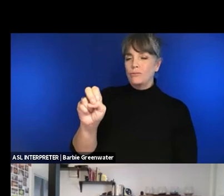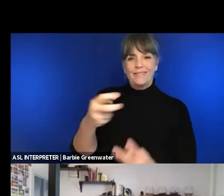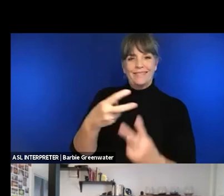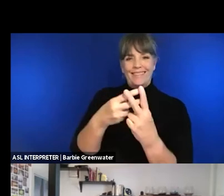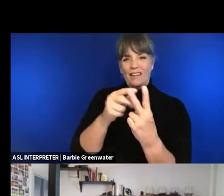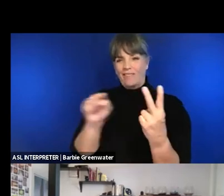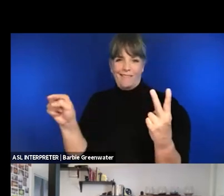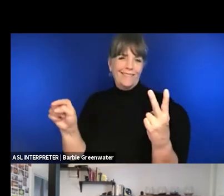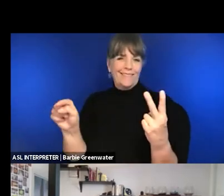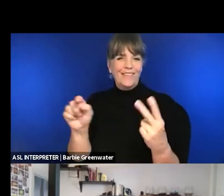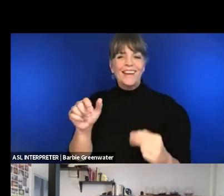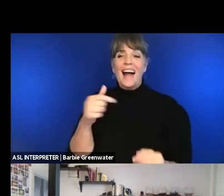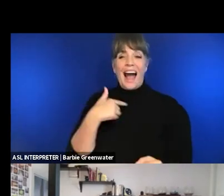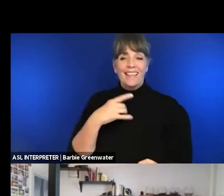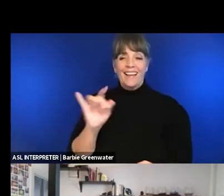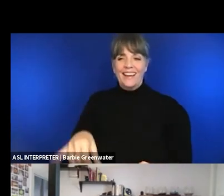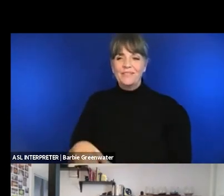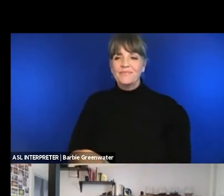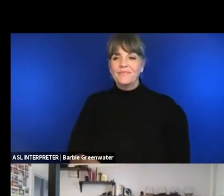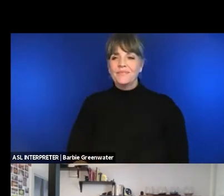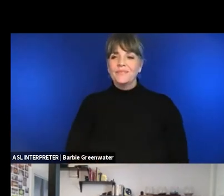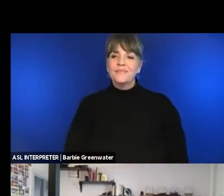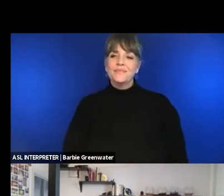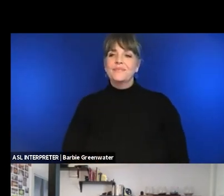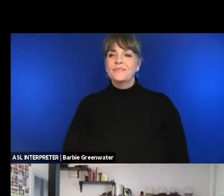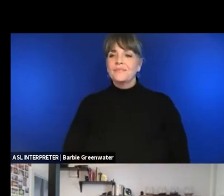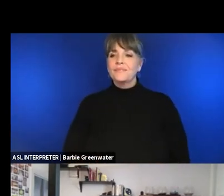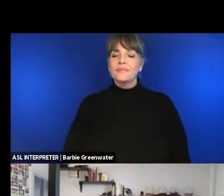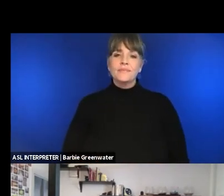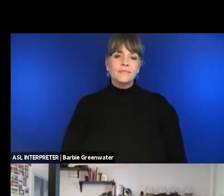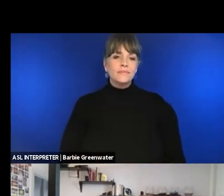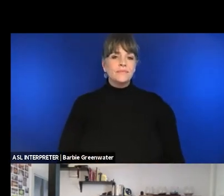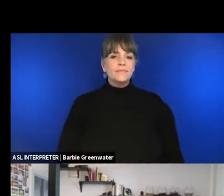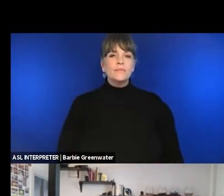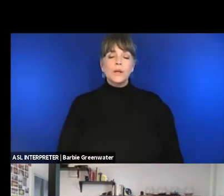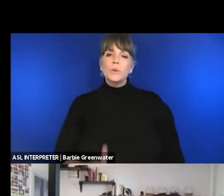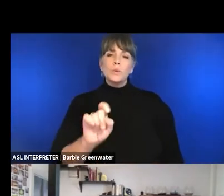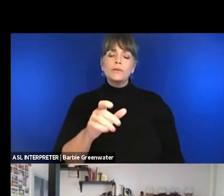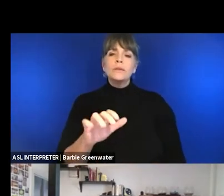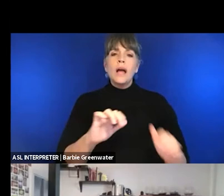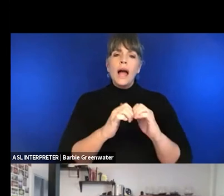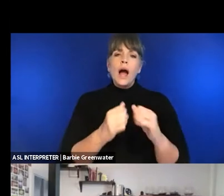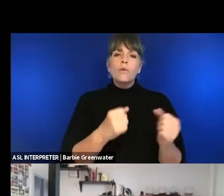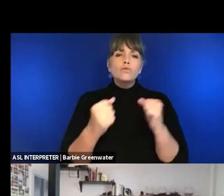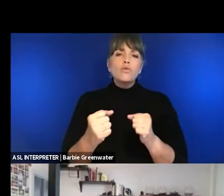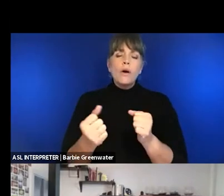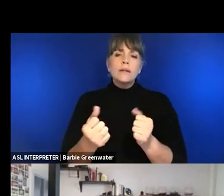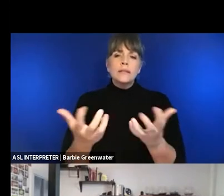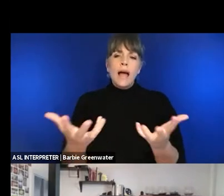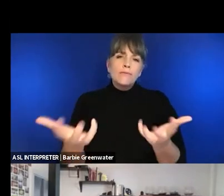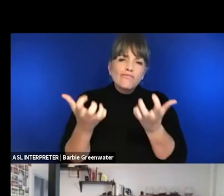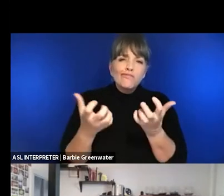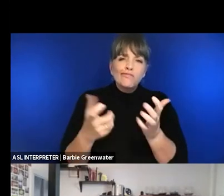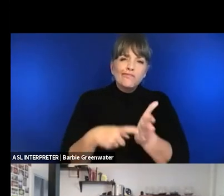right. One more question. How strong has the demand been for audio description, and how has the reception